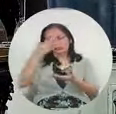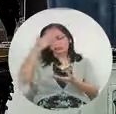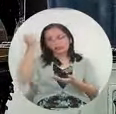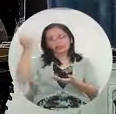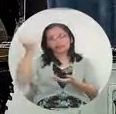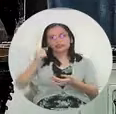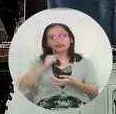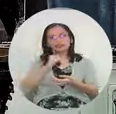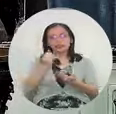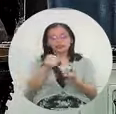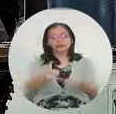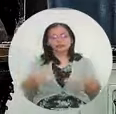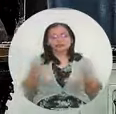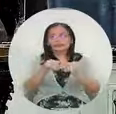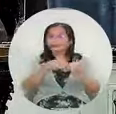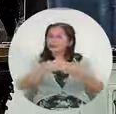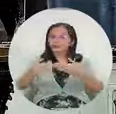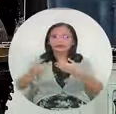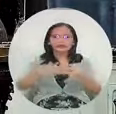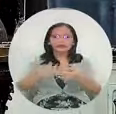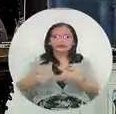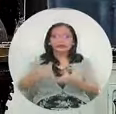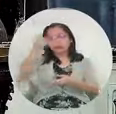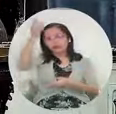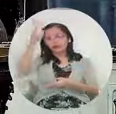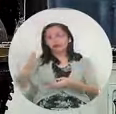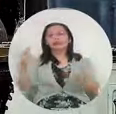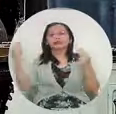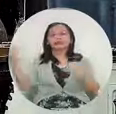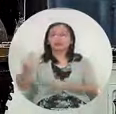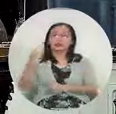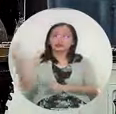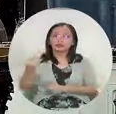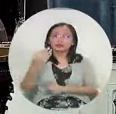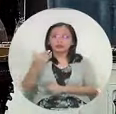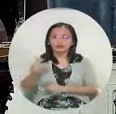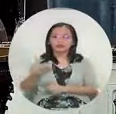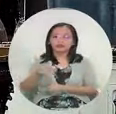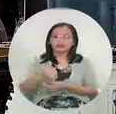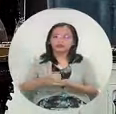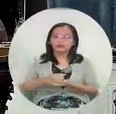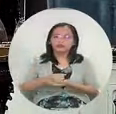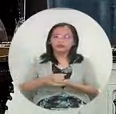Unsana. Everything must be given to the Lord. Hook, line, and sinker.